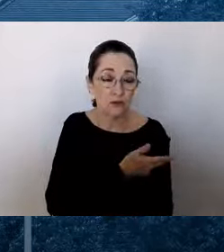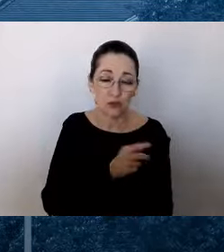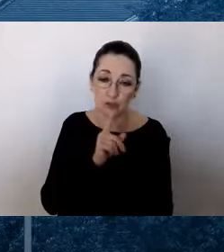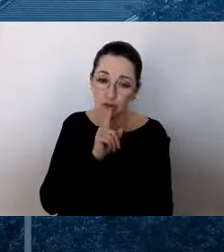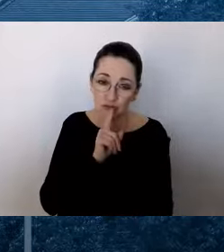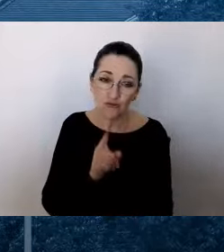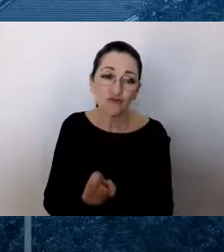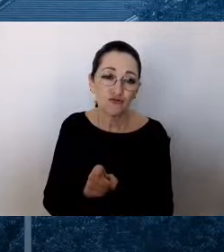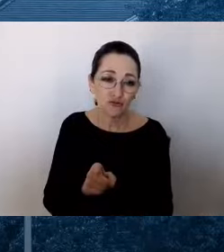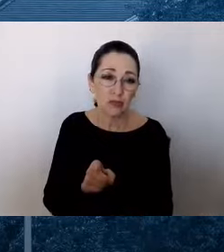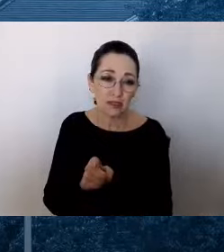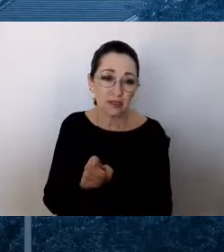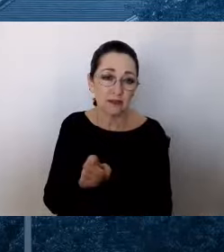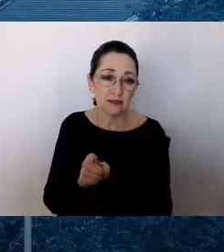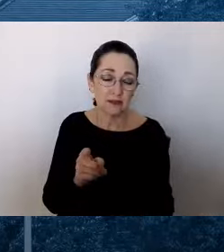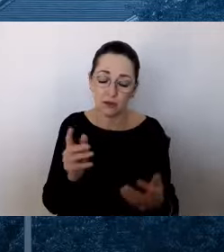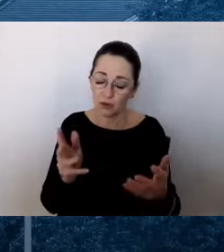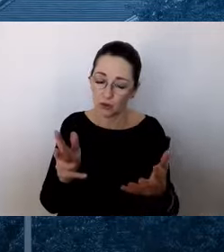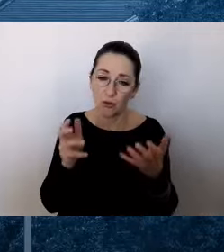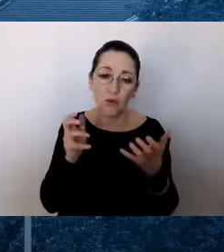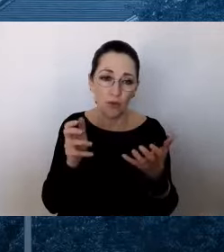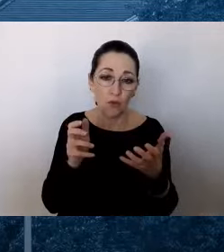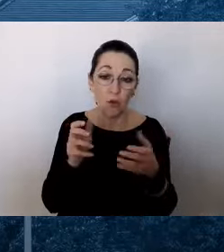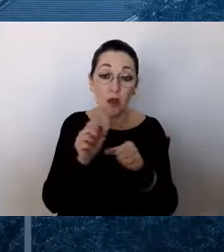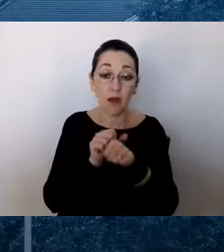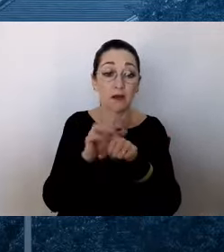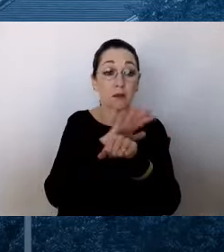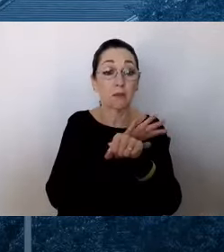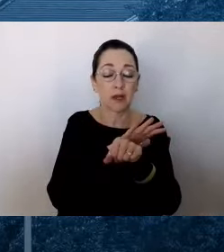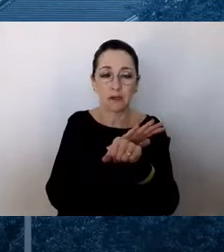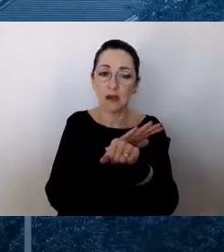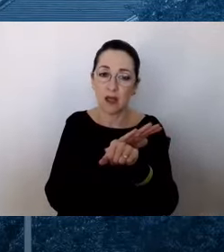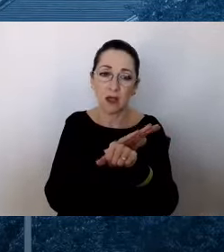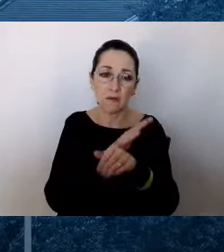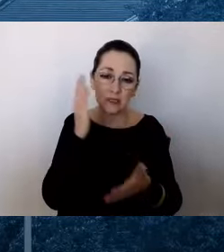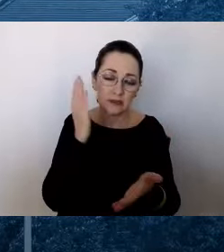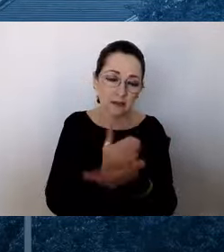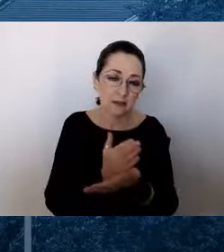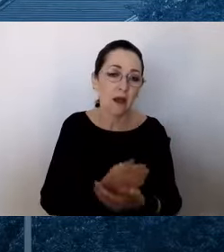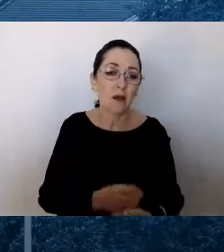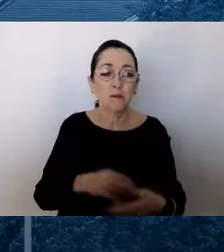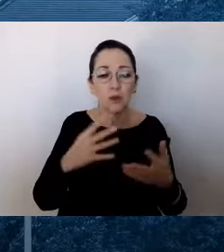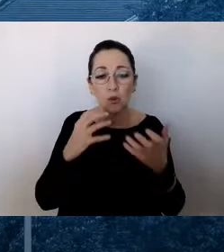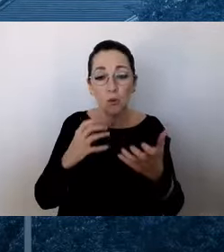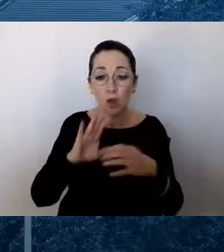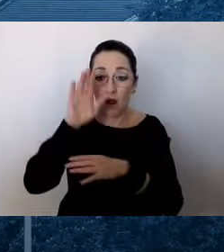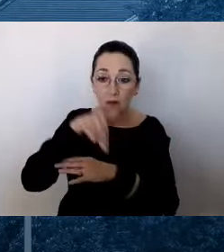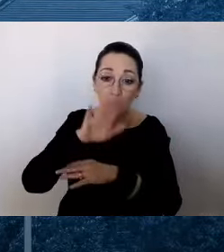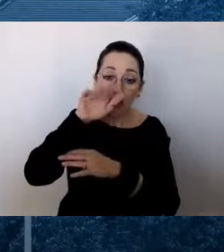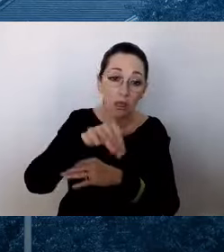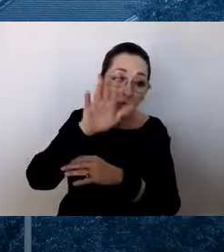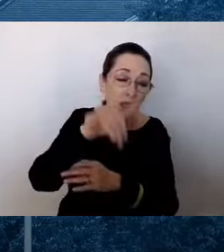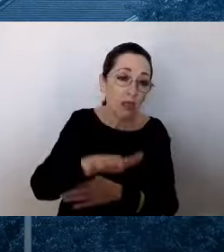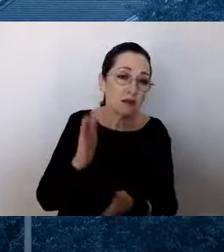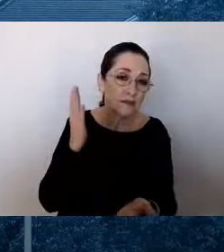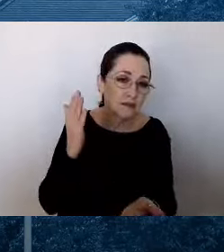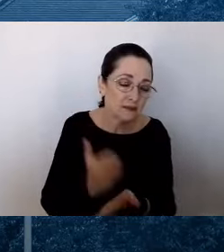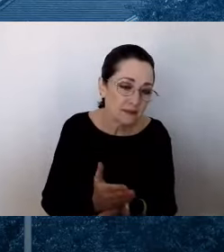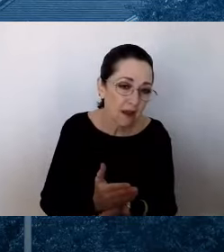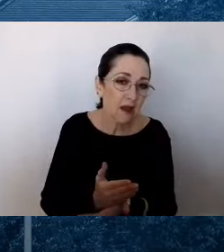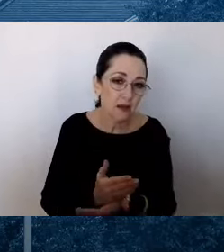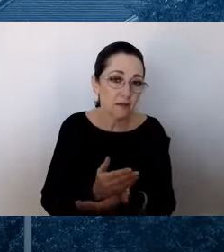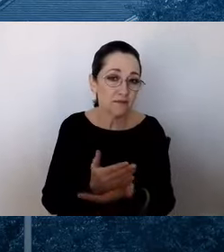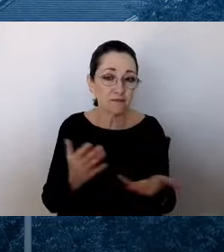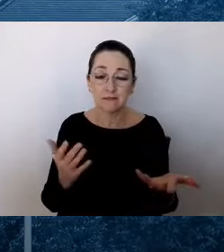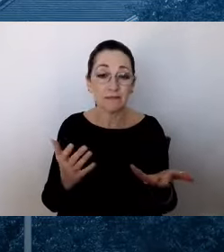us out of the pandemic surges that were the roller coaster that we're in, as the governor described, is